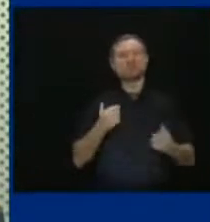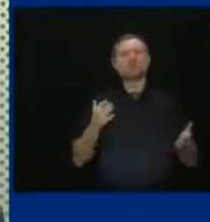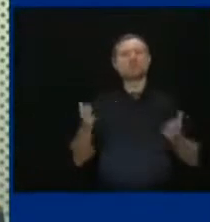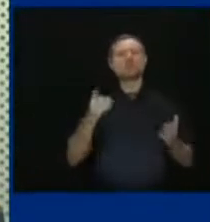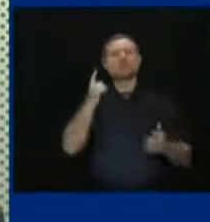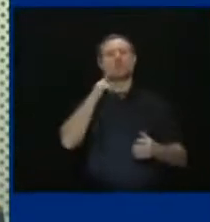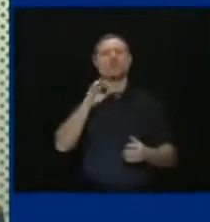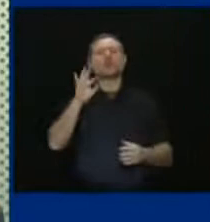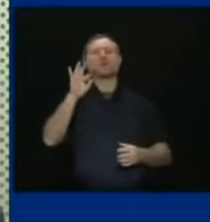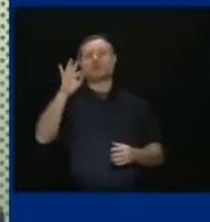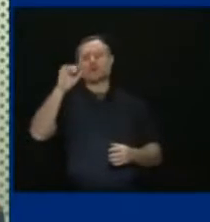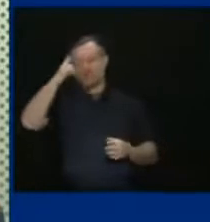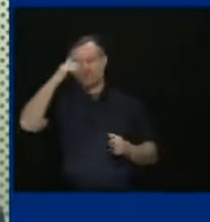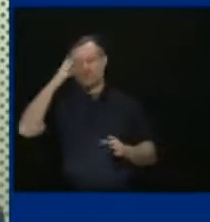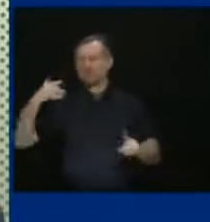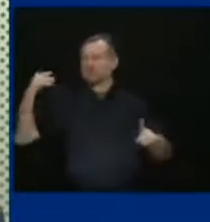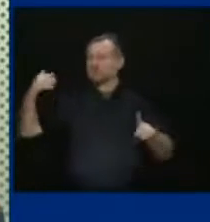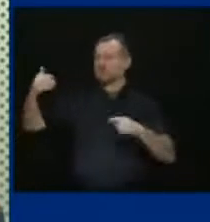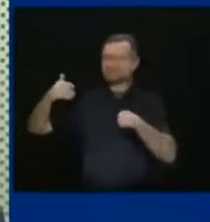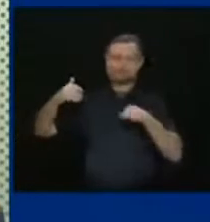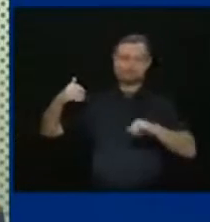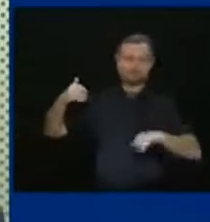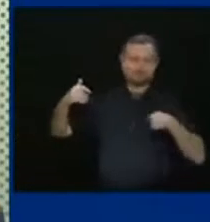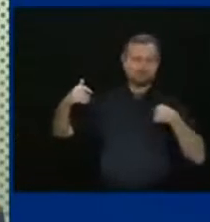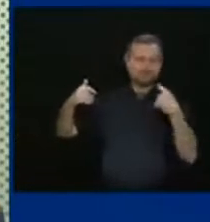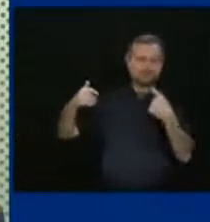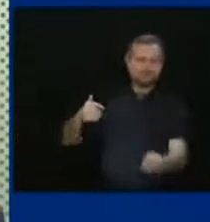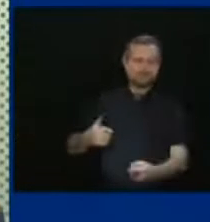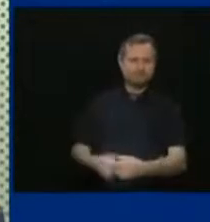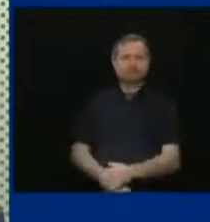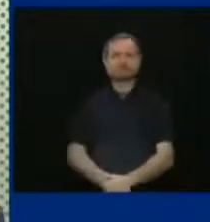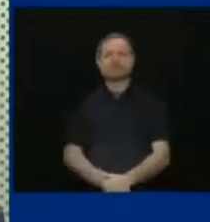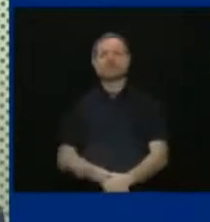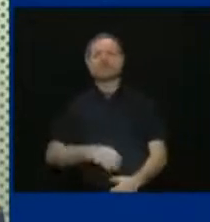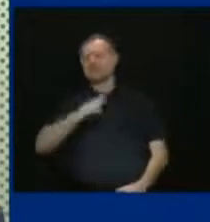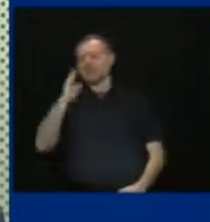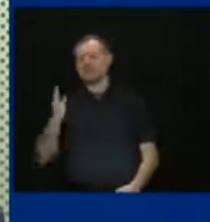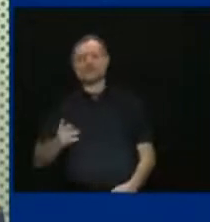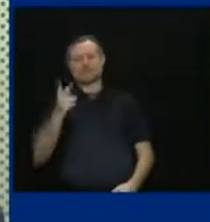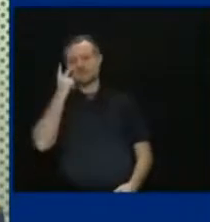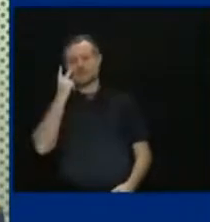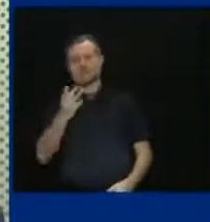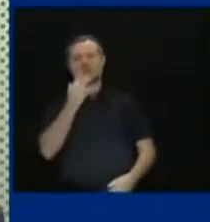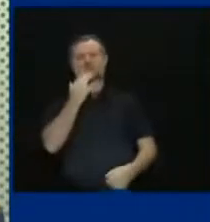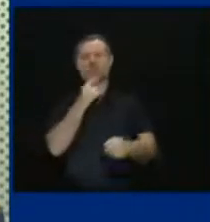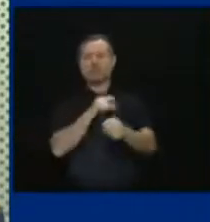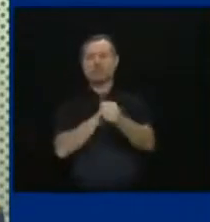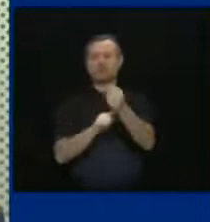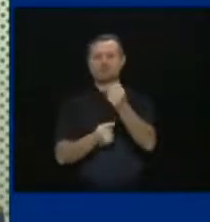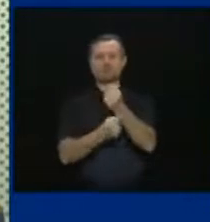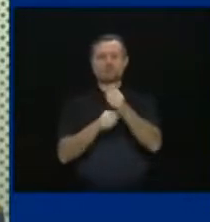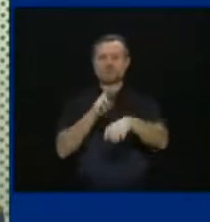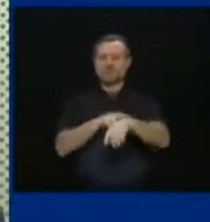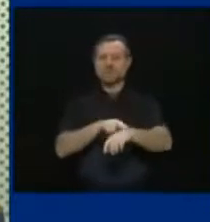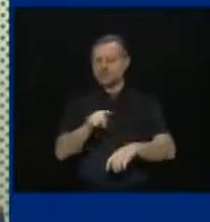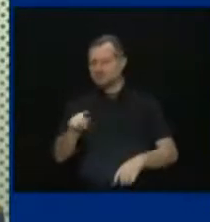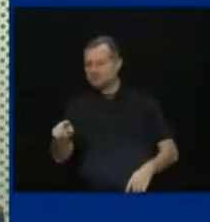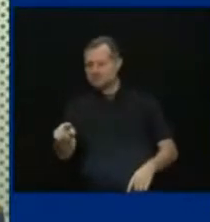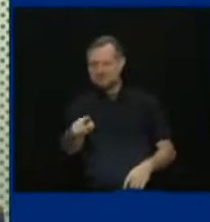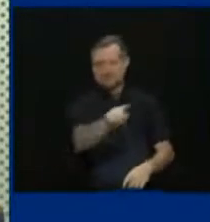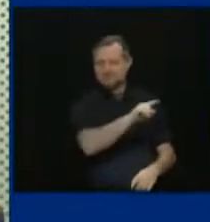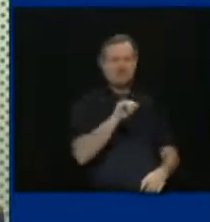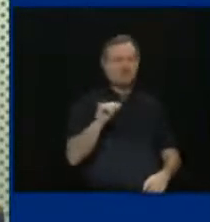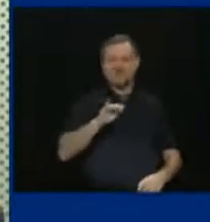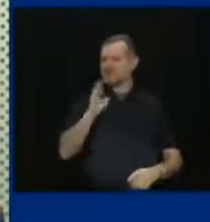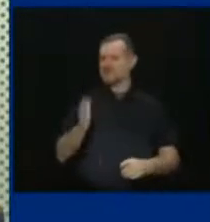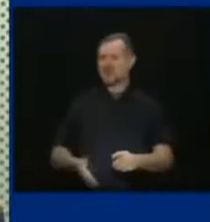9 governors. I don't think I've seen color coordinated wristbands before. Okay, 9 governors. All